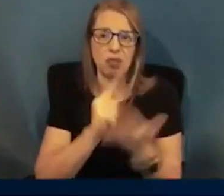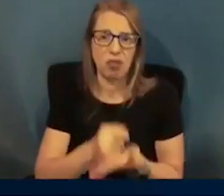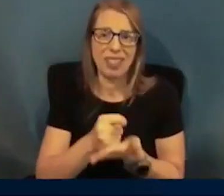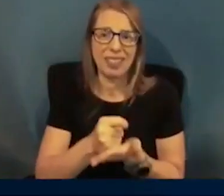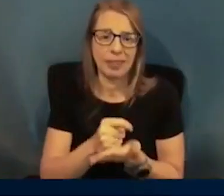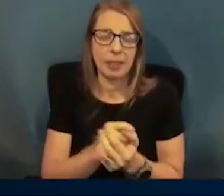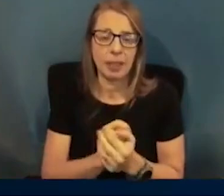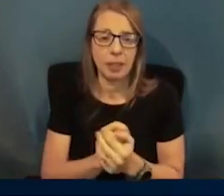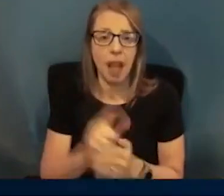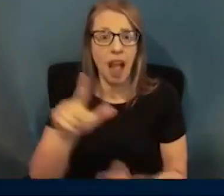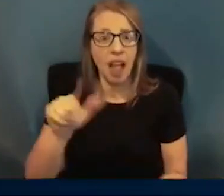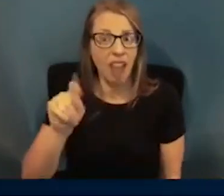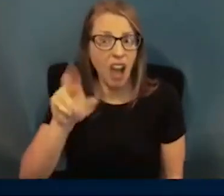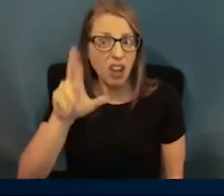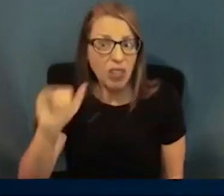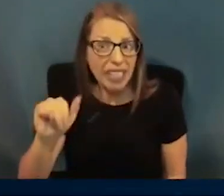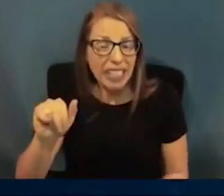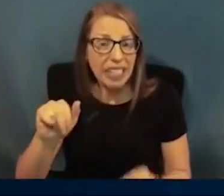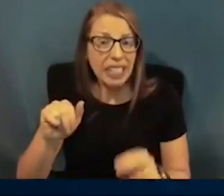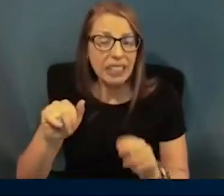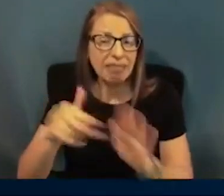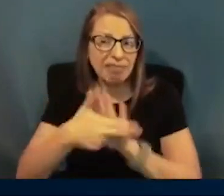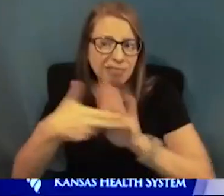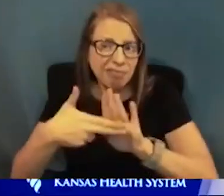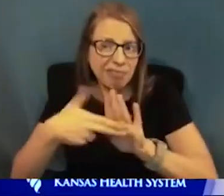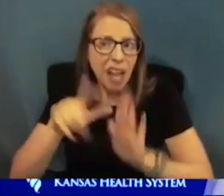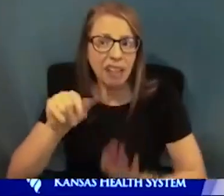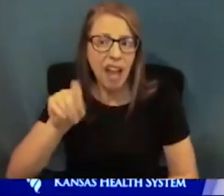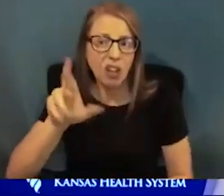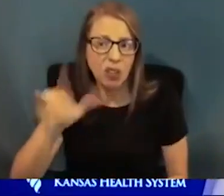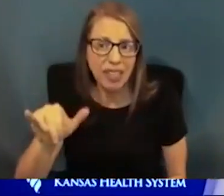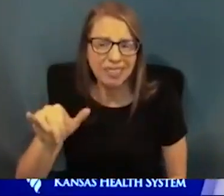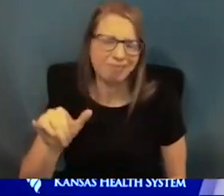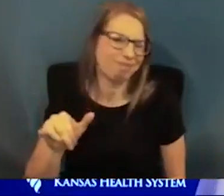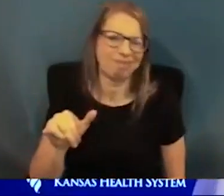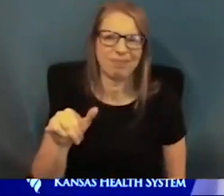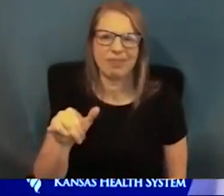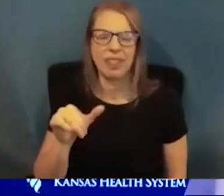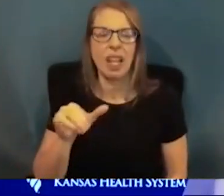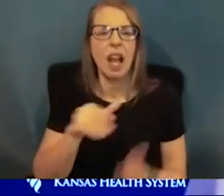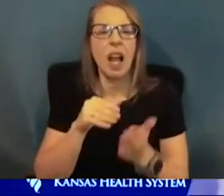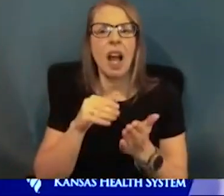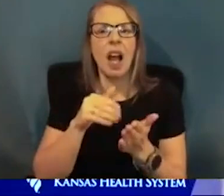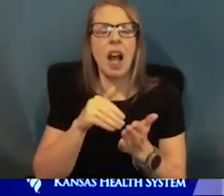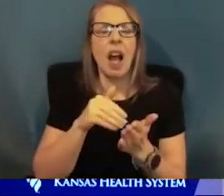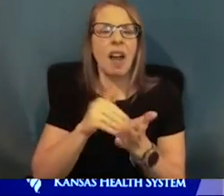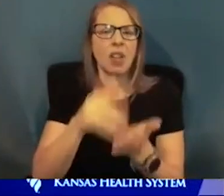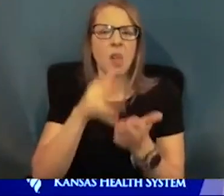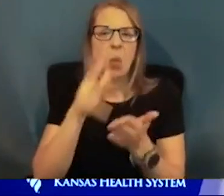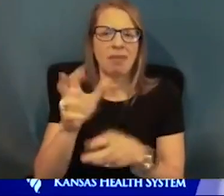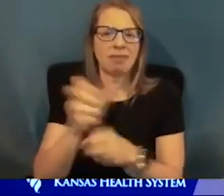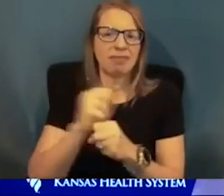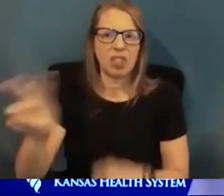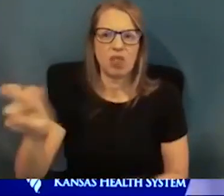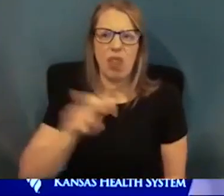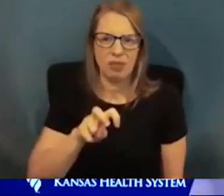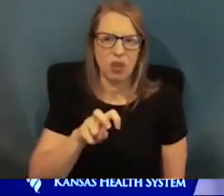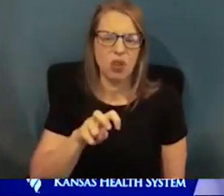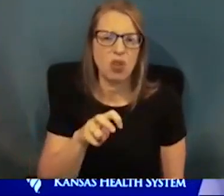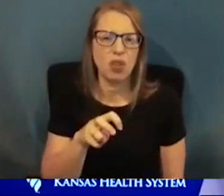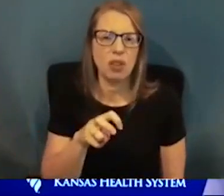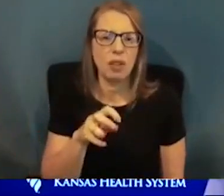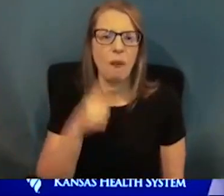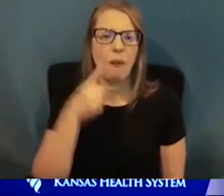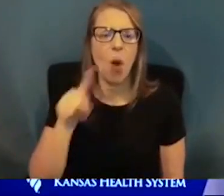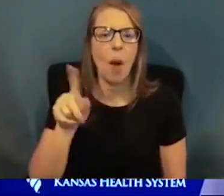lottery though? I'm not sure it's a lottery, but a lot of times we will get transfers historically for people that